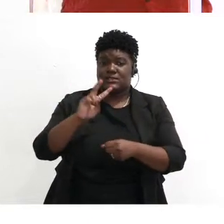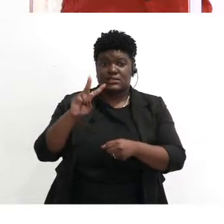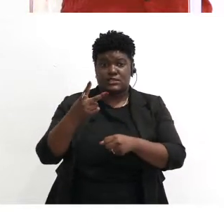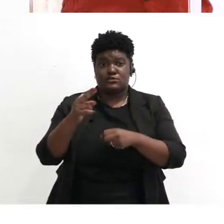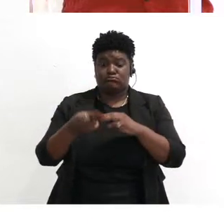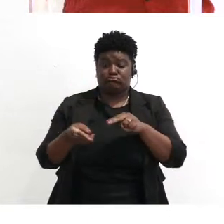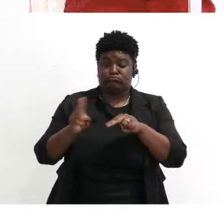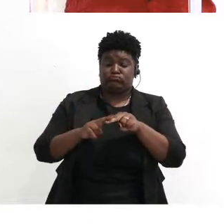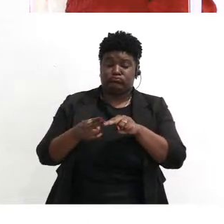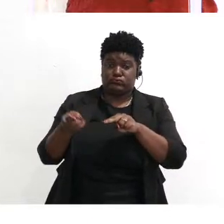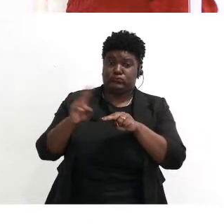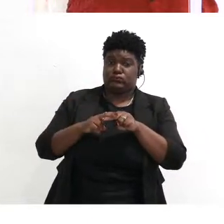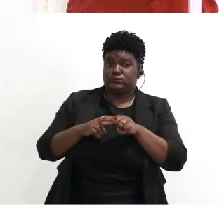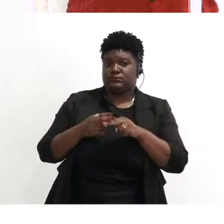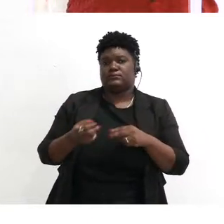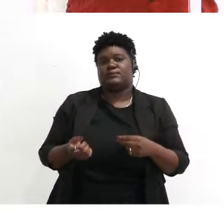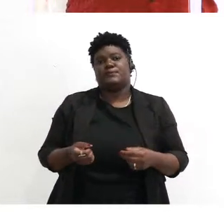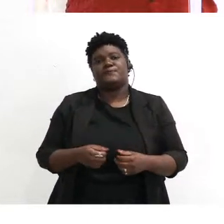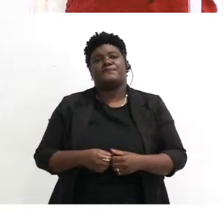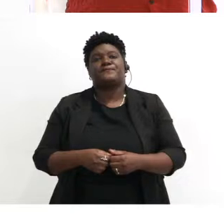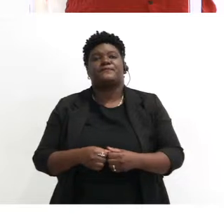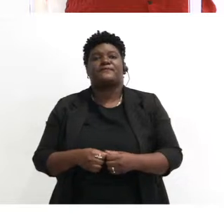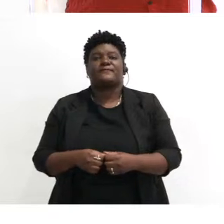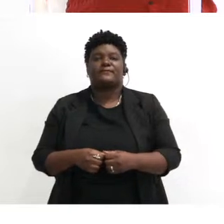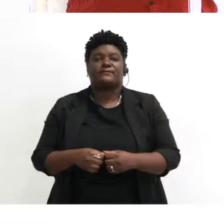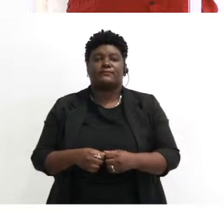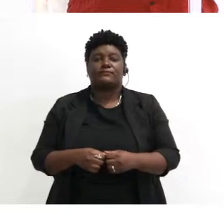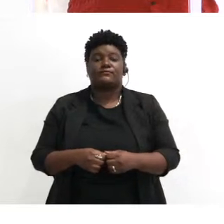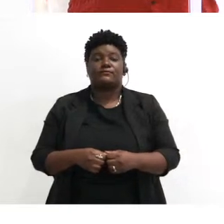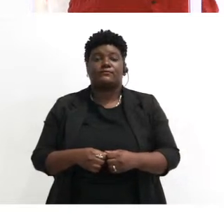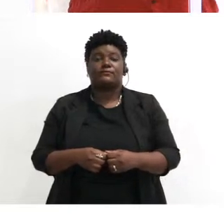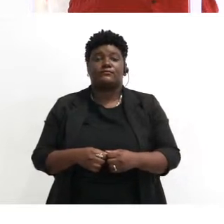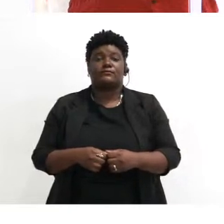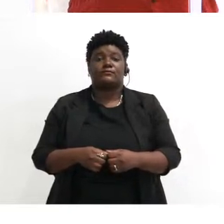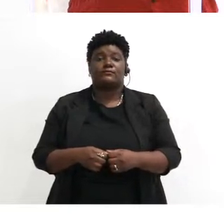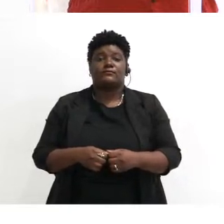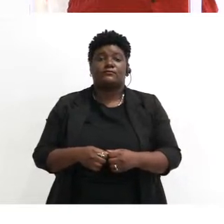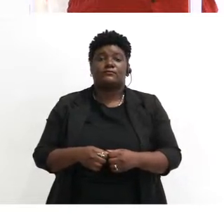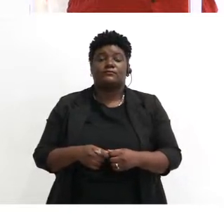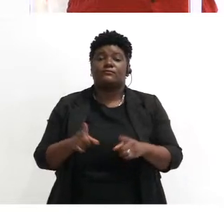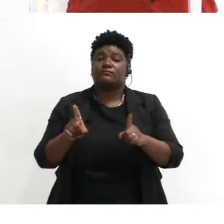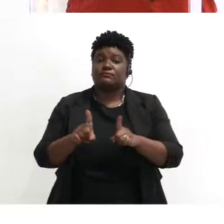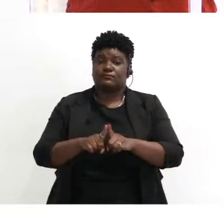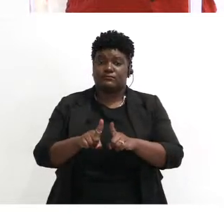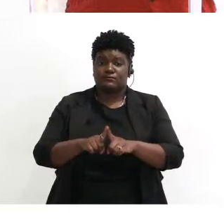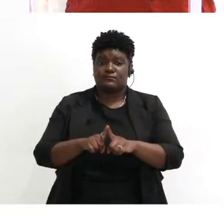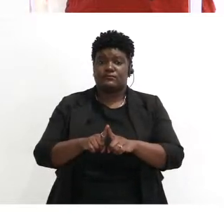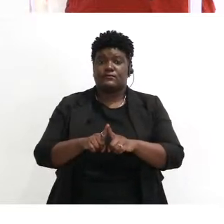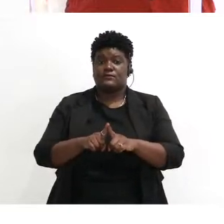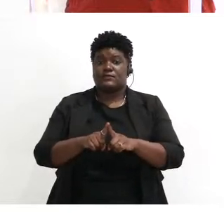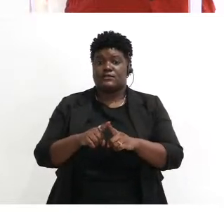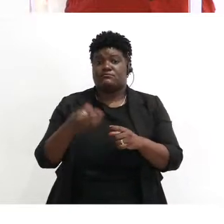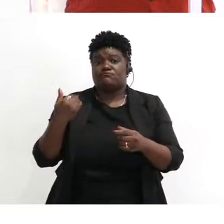lithography constraints. So lithography is a patterning process. So you've got to go to ever